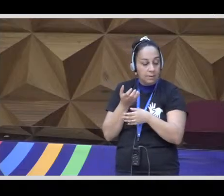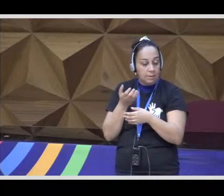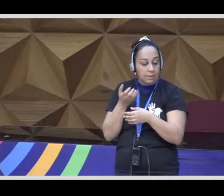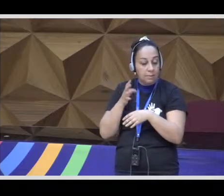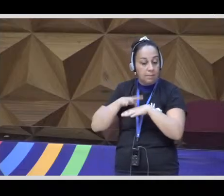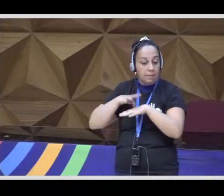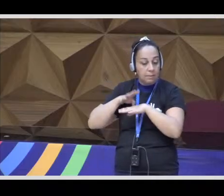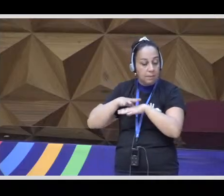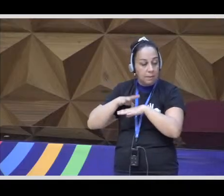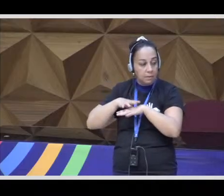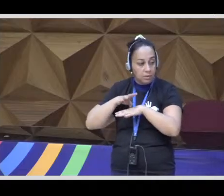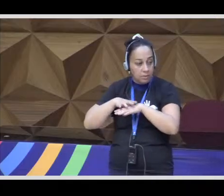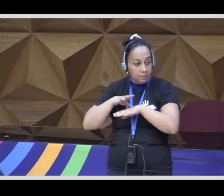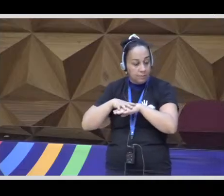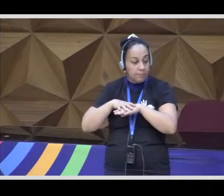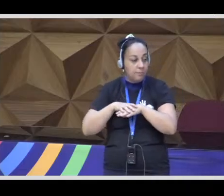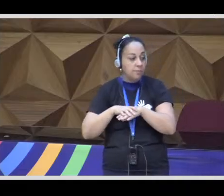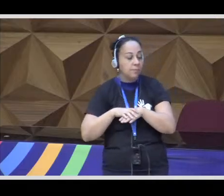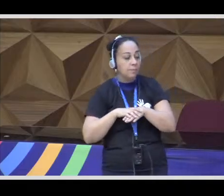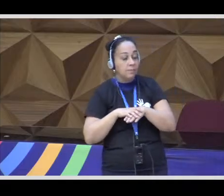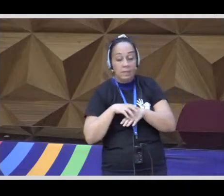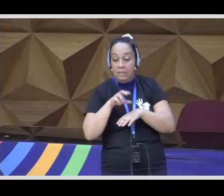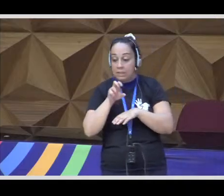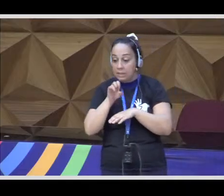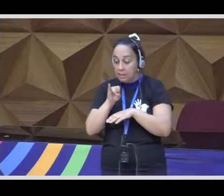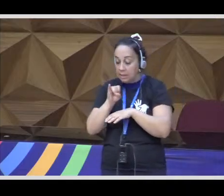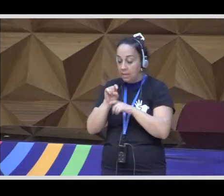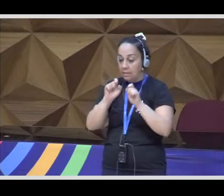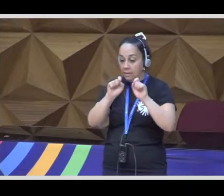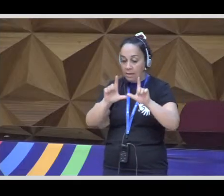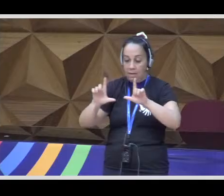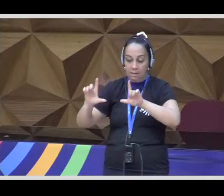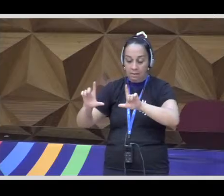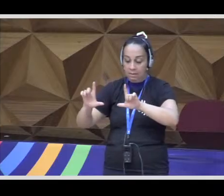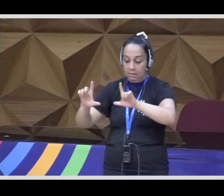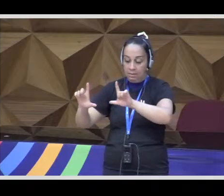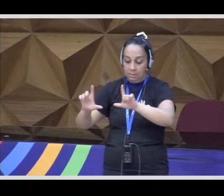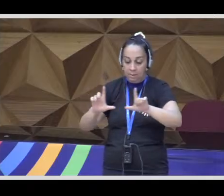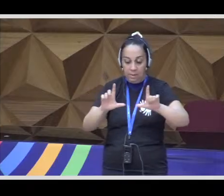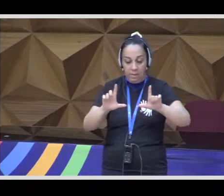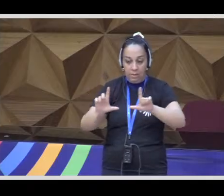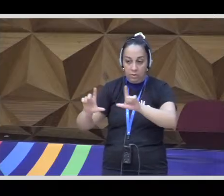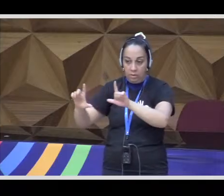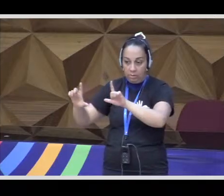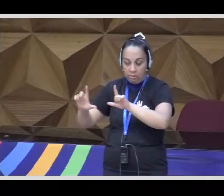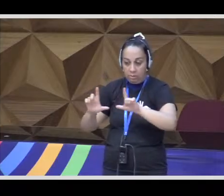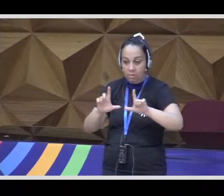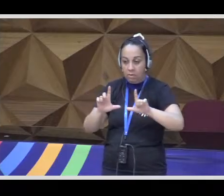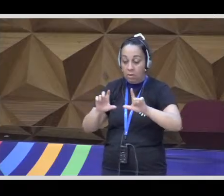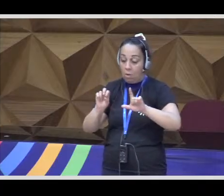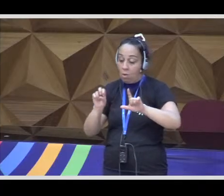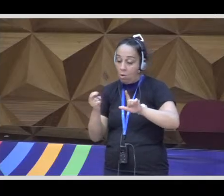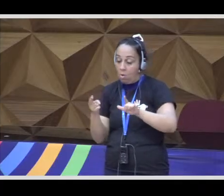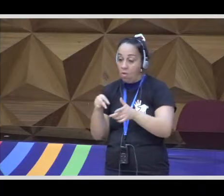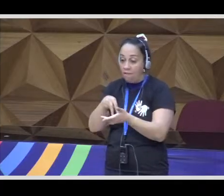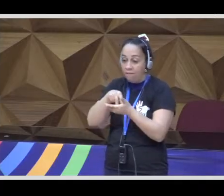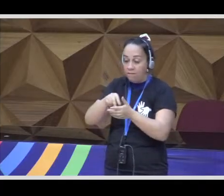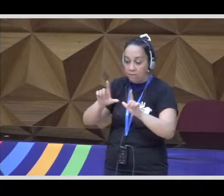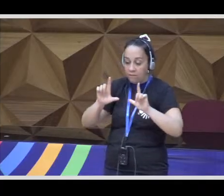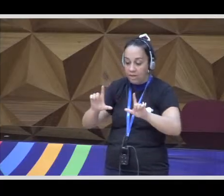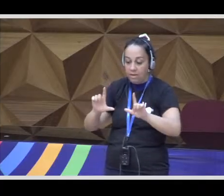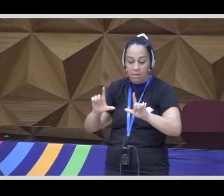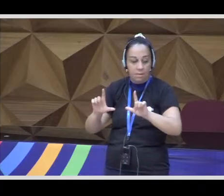Now, if the chair was rotating and the display was fixed to you, as it rotated, it would stay exactly the same